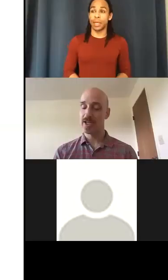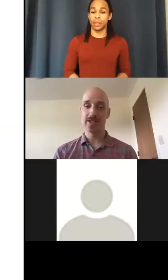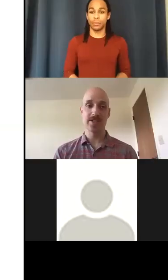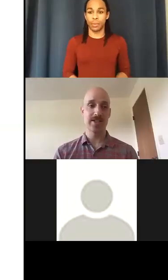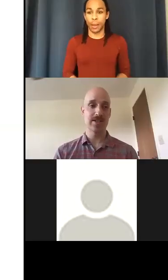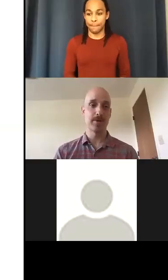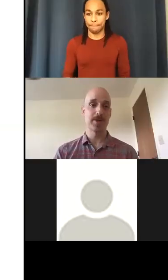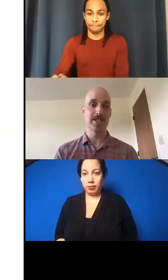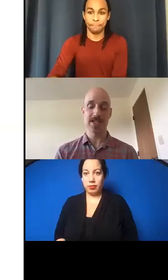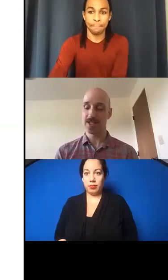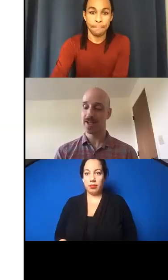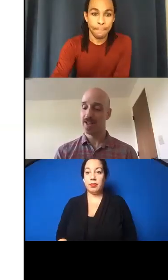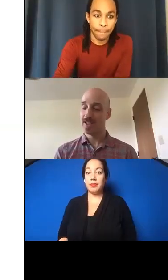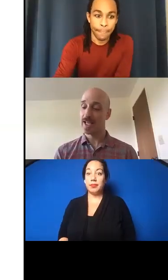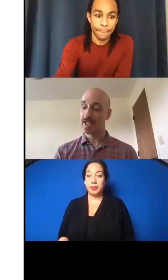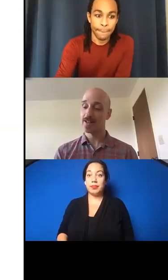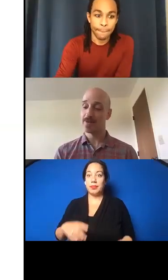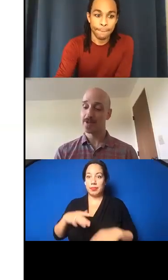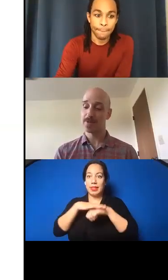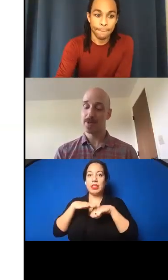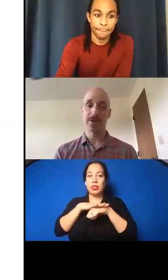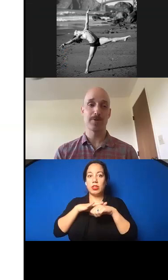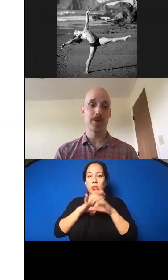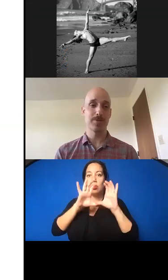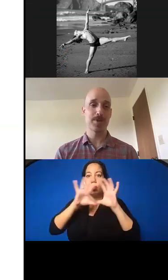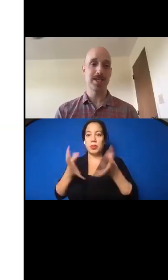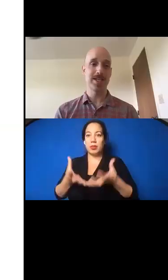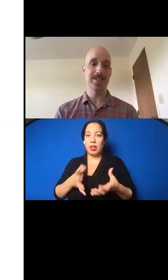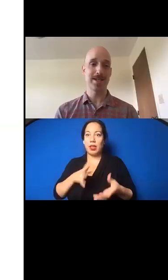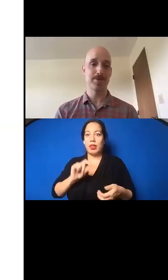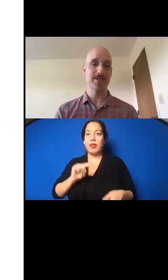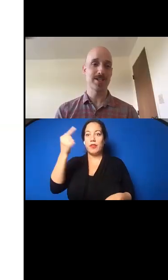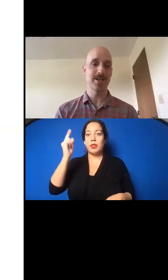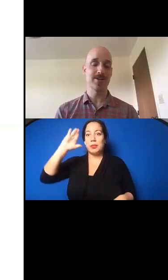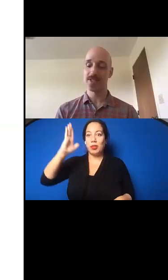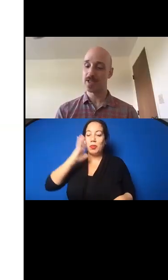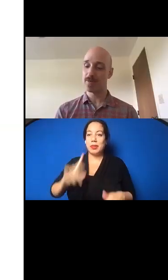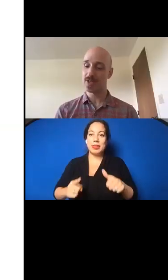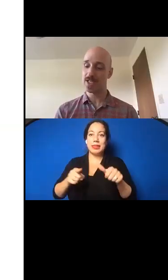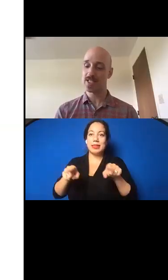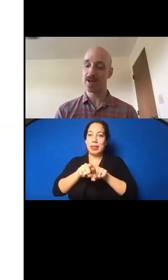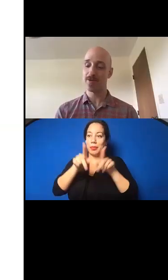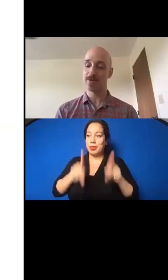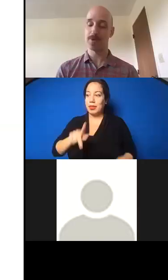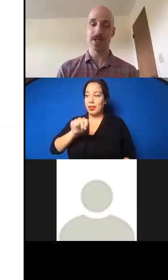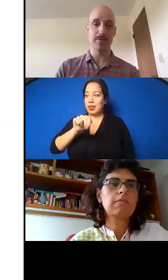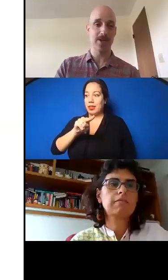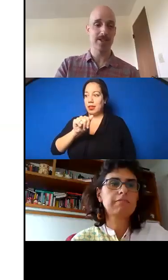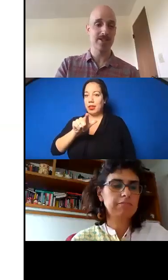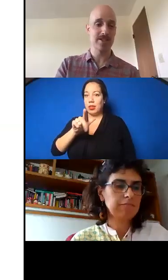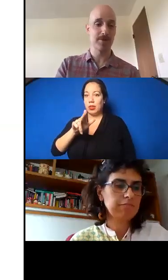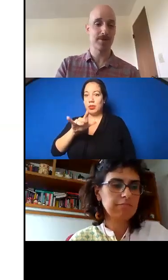on indigenous mobilization, and the first speaker will be the same person, Ana Lucia Pontes, now speaking